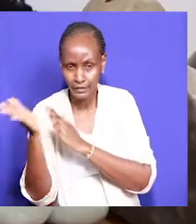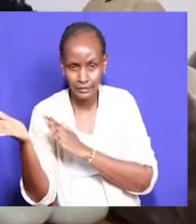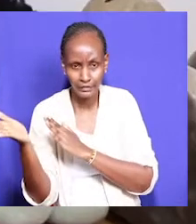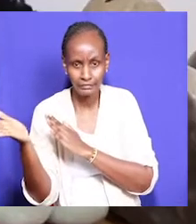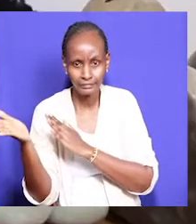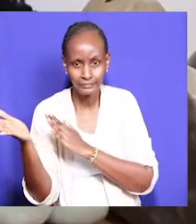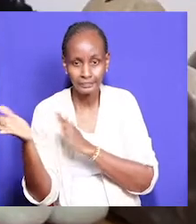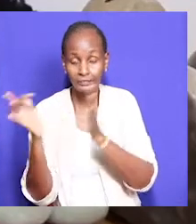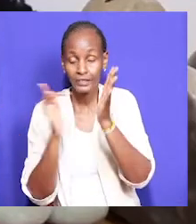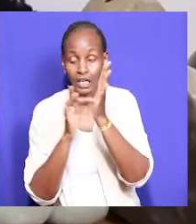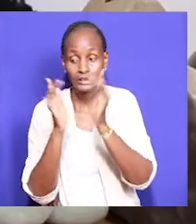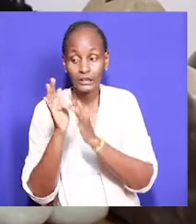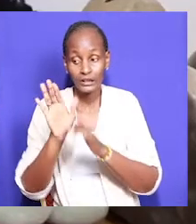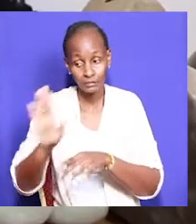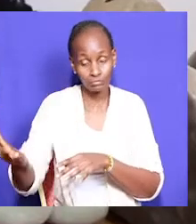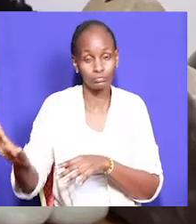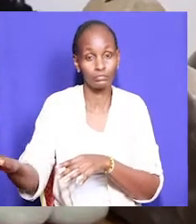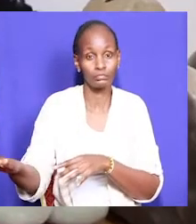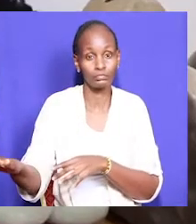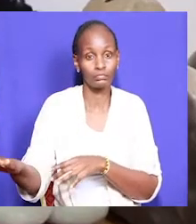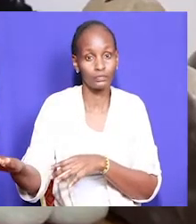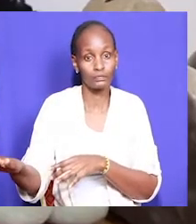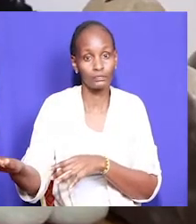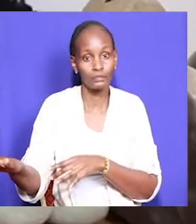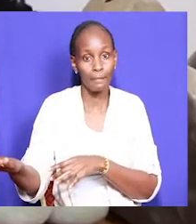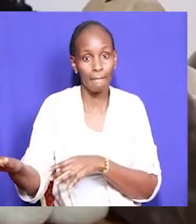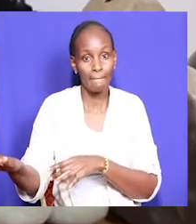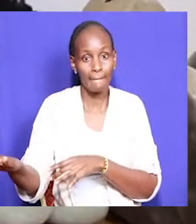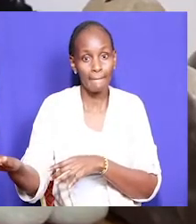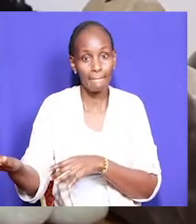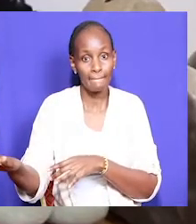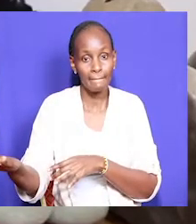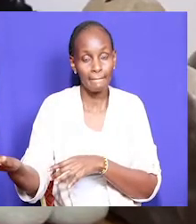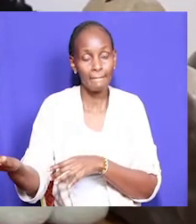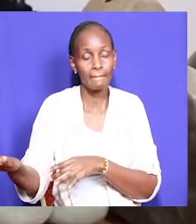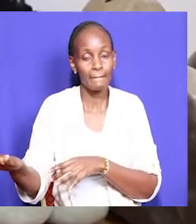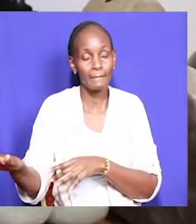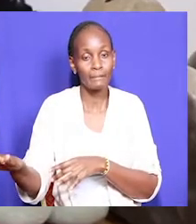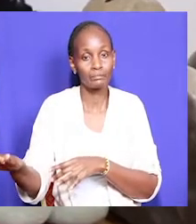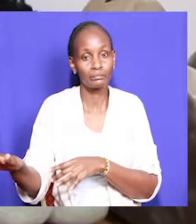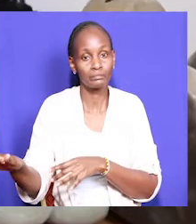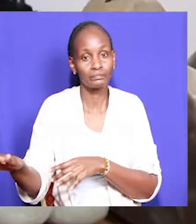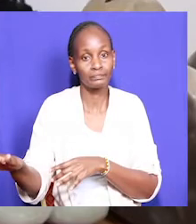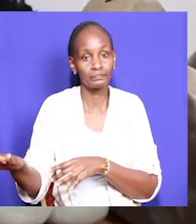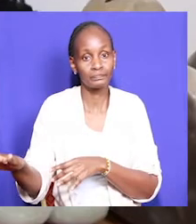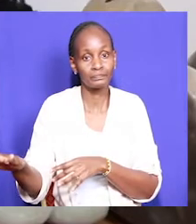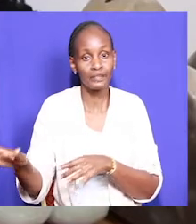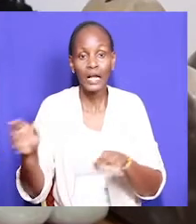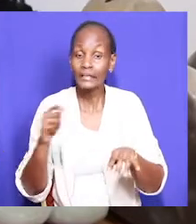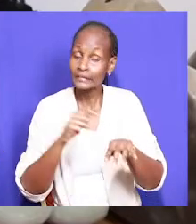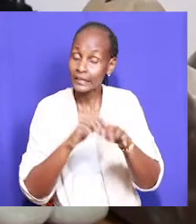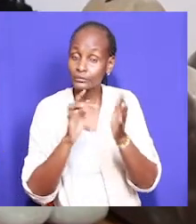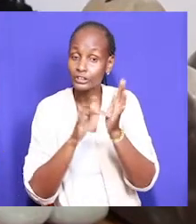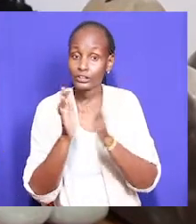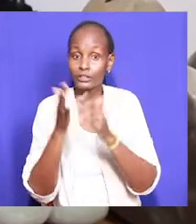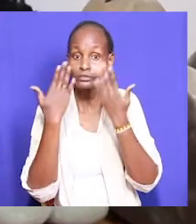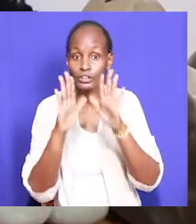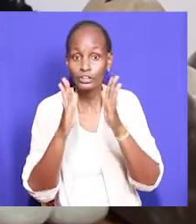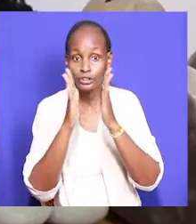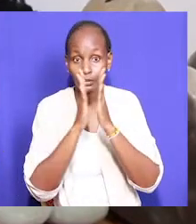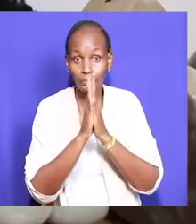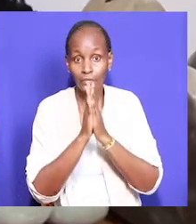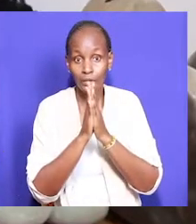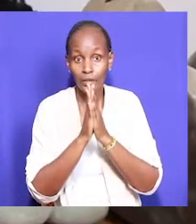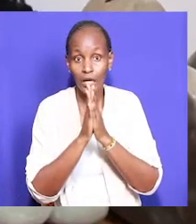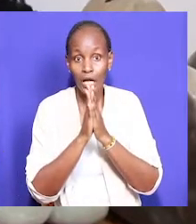is Jesus, yeah, remember? He told the disciples to leave and leave him behind. So by the time Jesus had finished praying, the